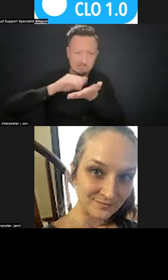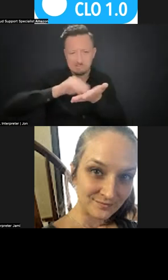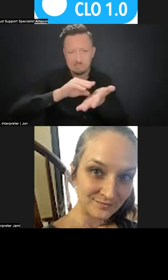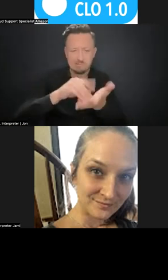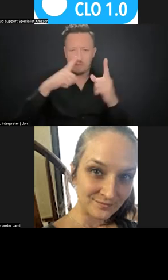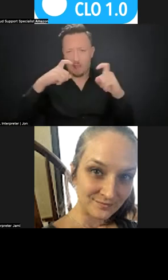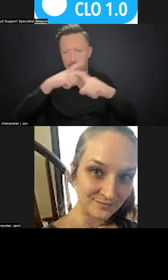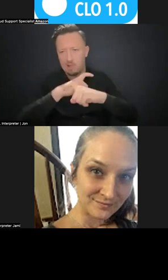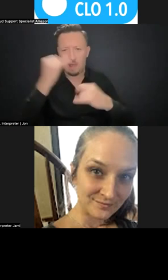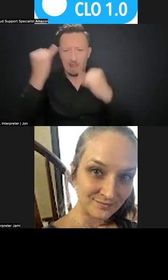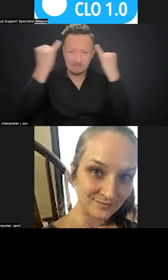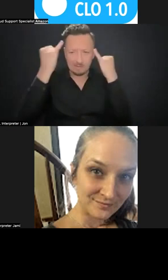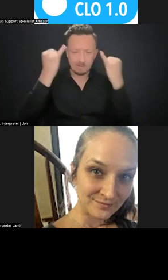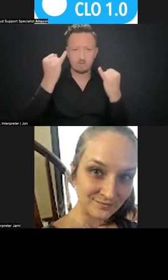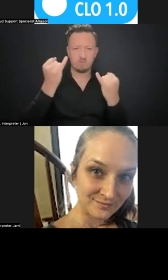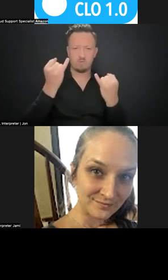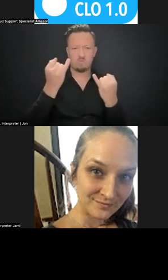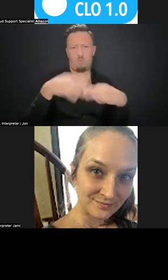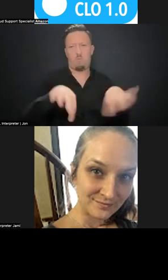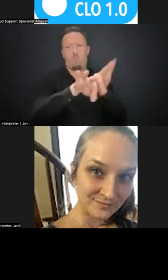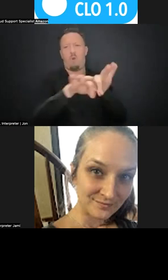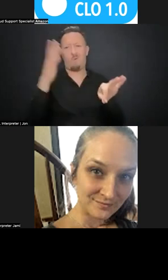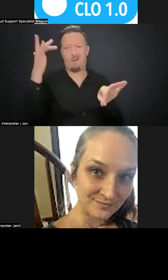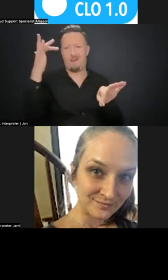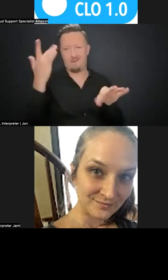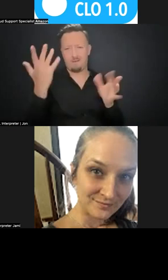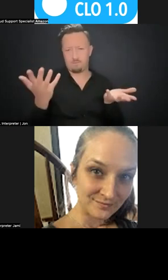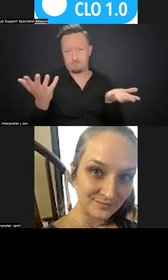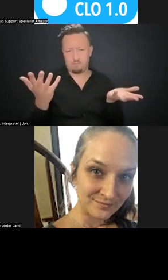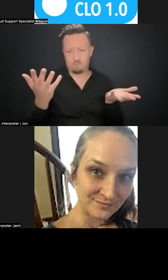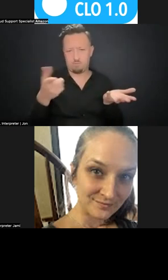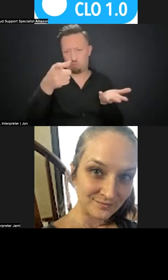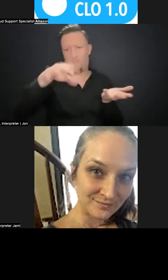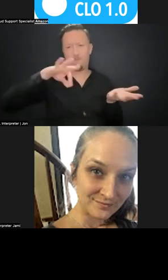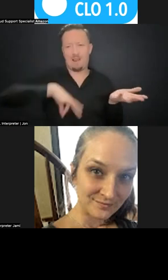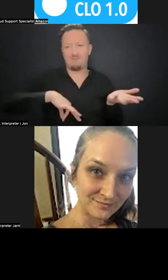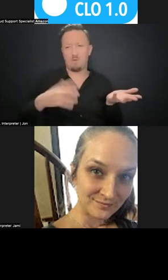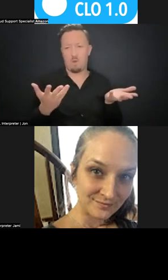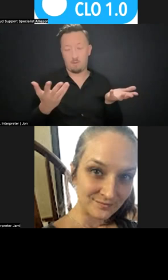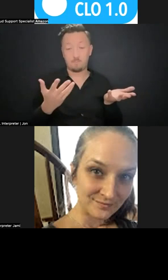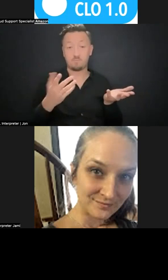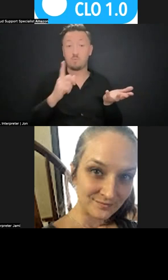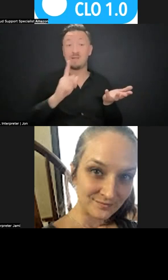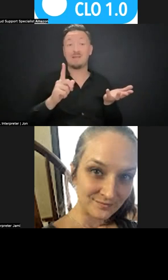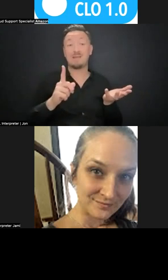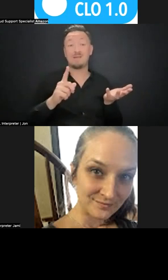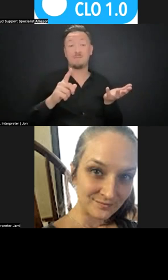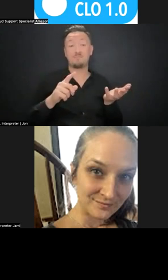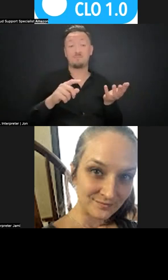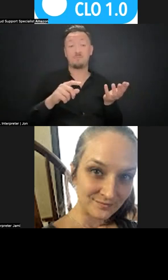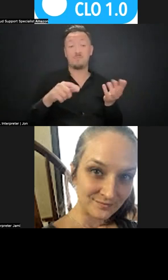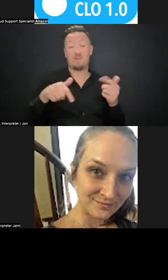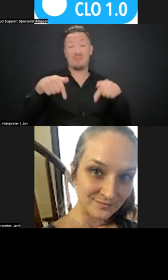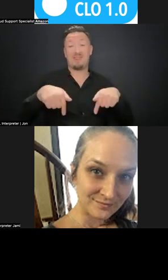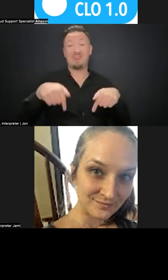complex ideas. And so what's in it for you? There's a tremendous growth it's exponentially